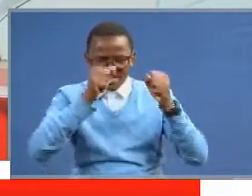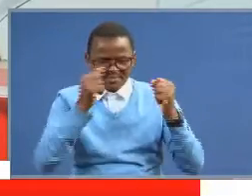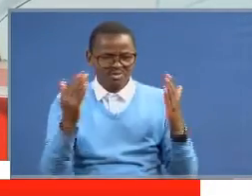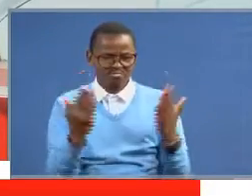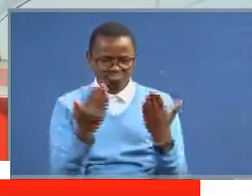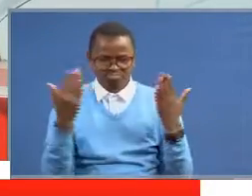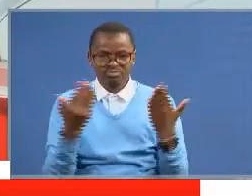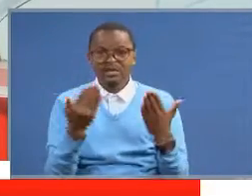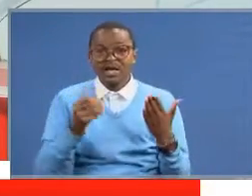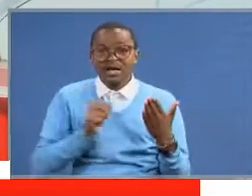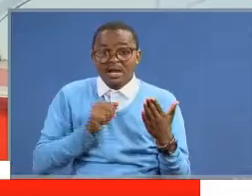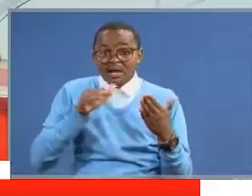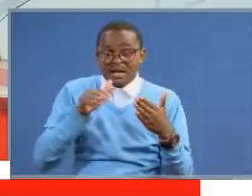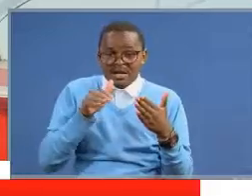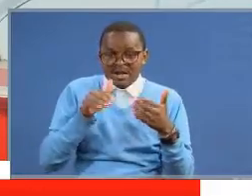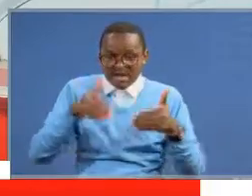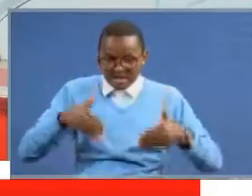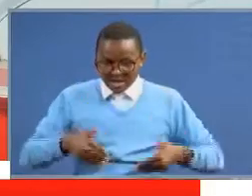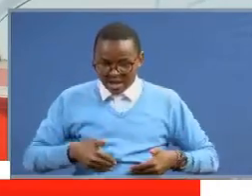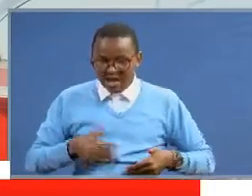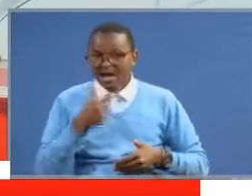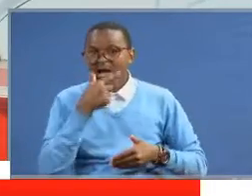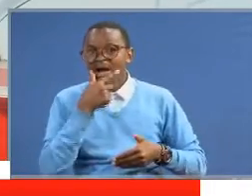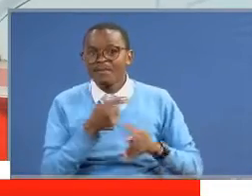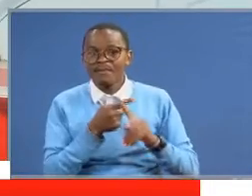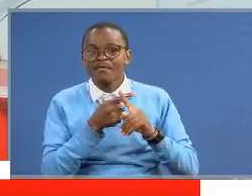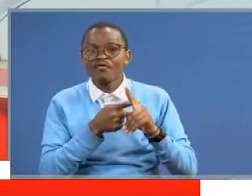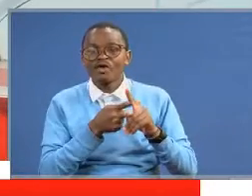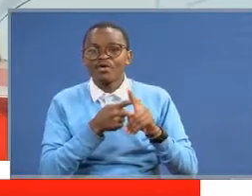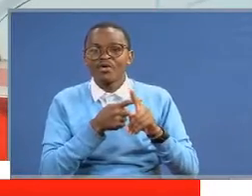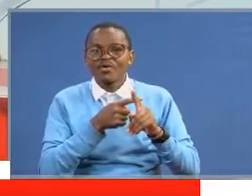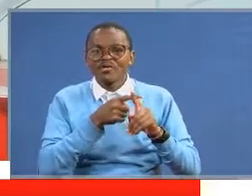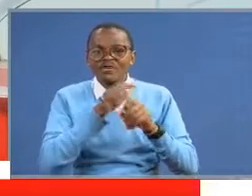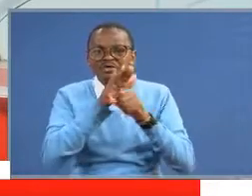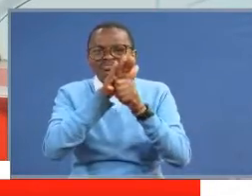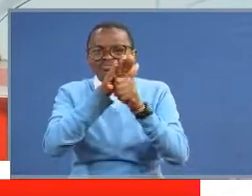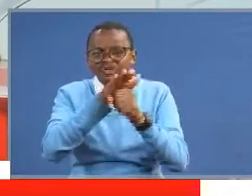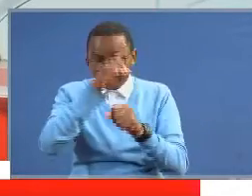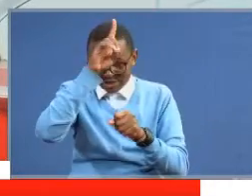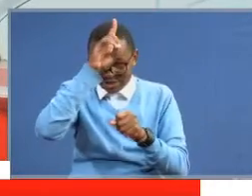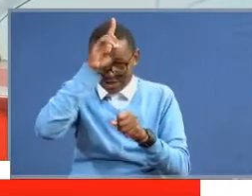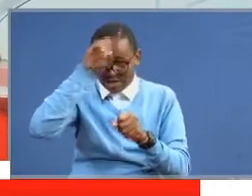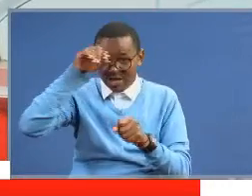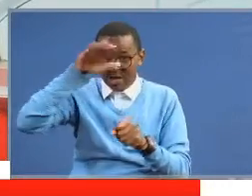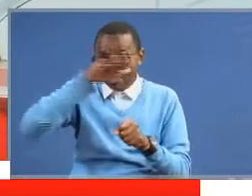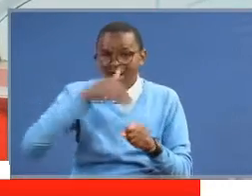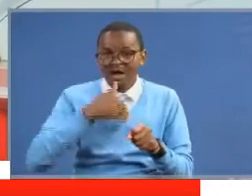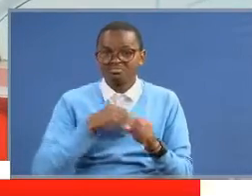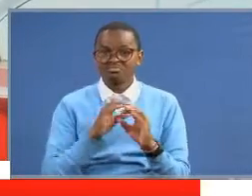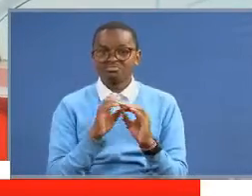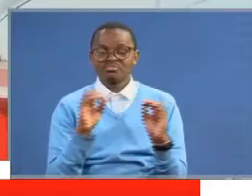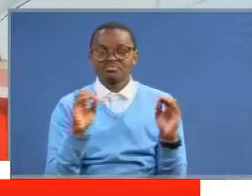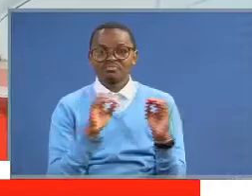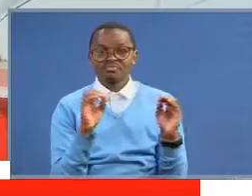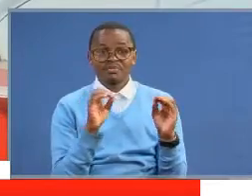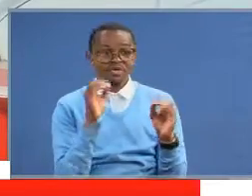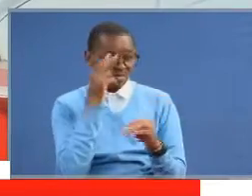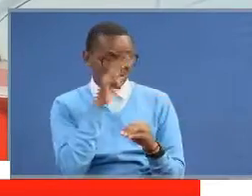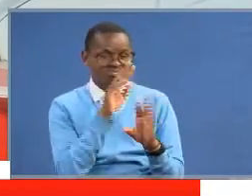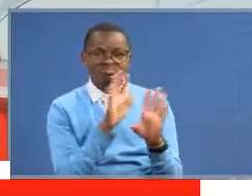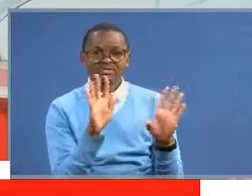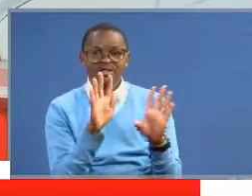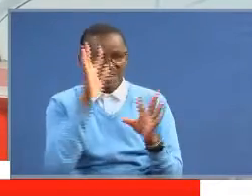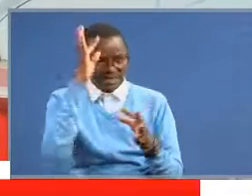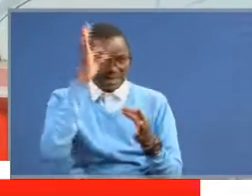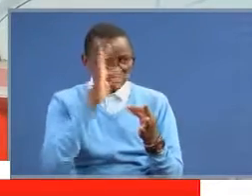inspire girls at a young age. Like, for example, me coming from a very remote area at Isabania, I didn't have anyone to look unto. So